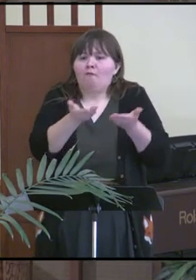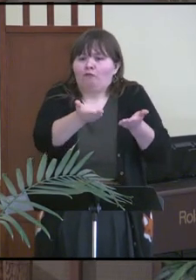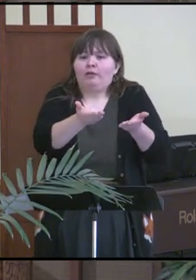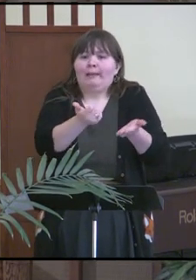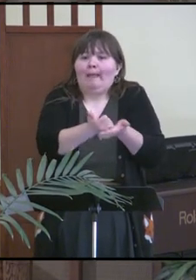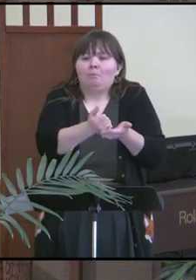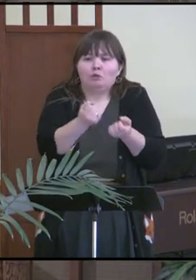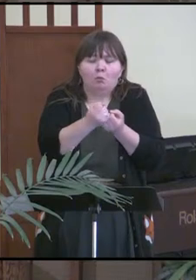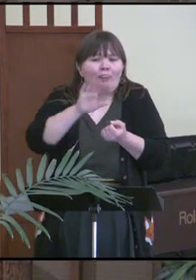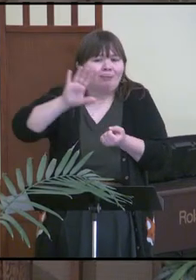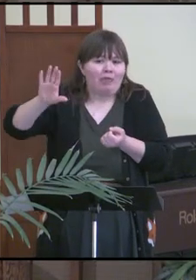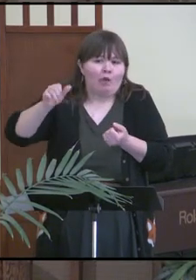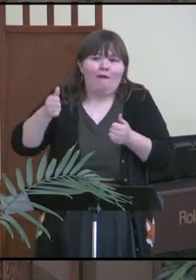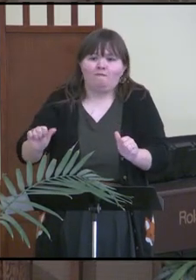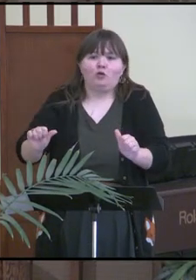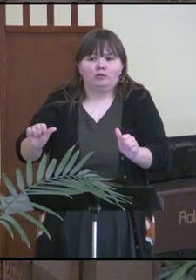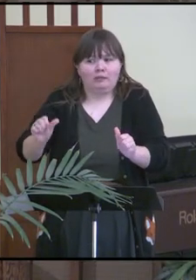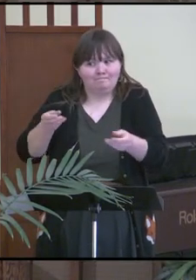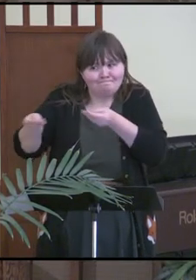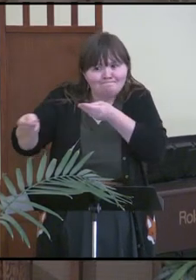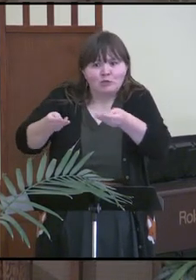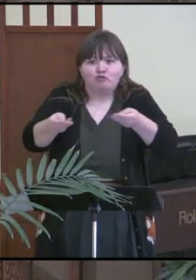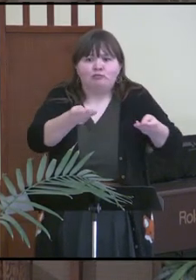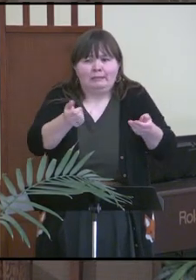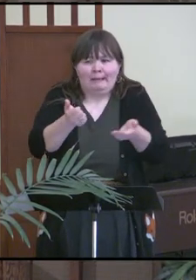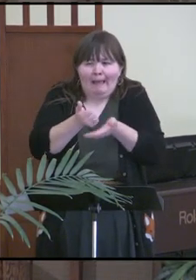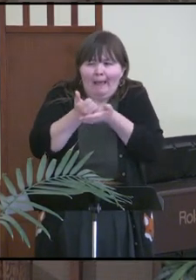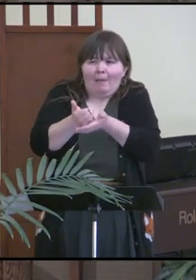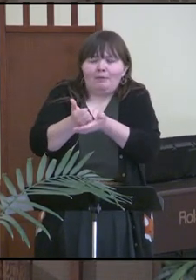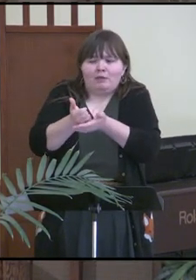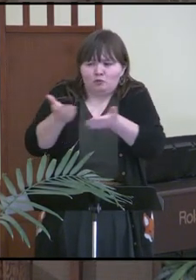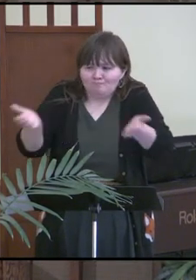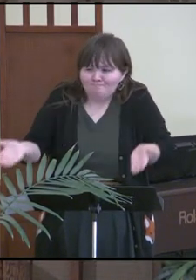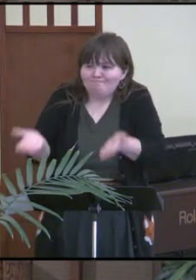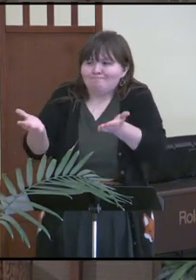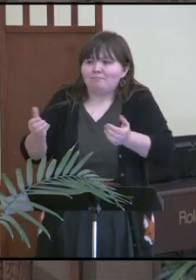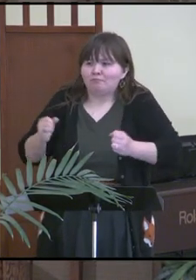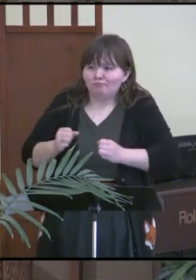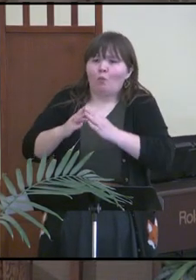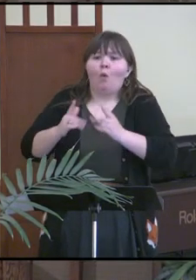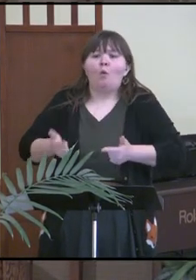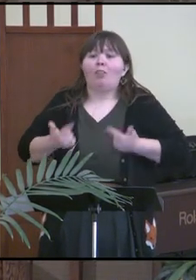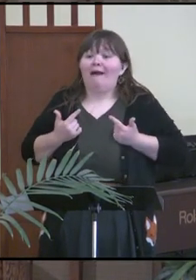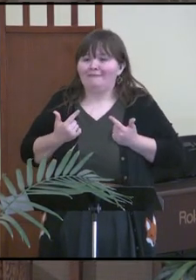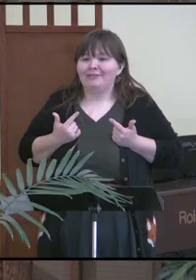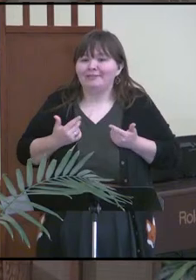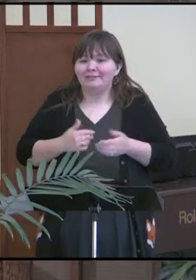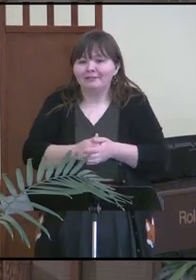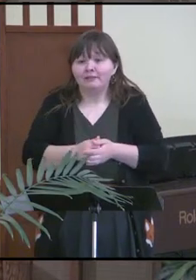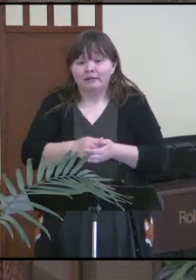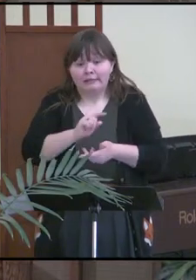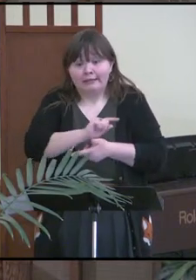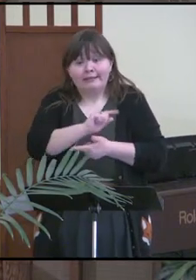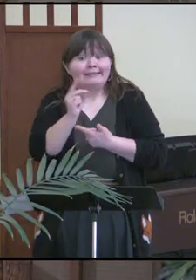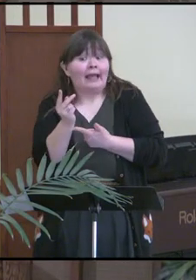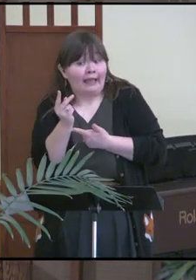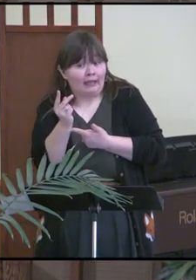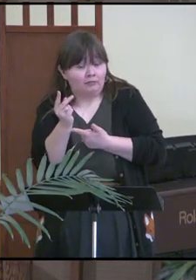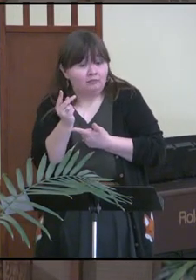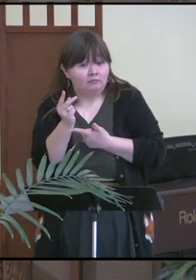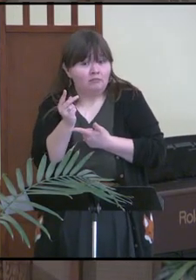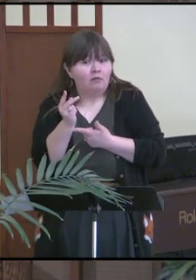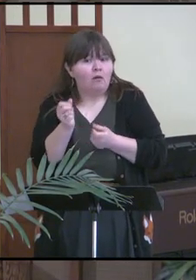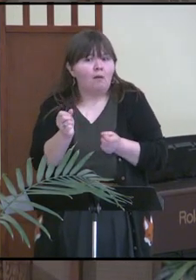our ministry efforts in helping to raise whole and healthy lives here. A second way that you can give